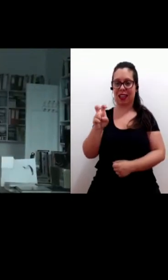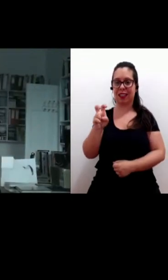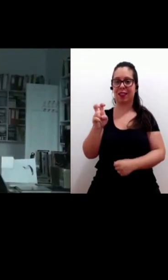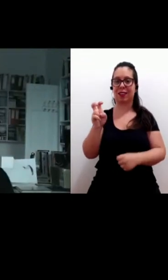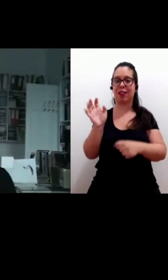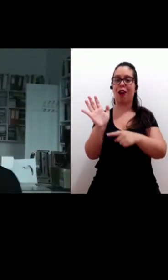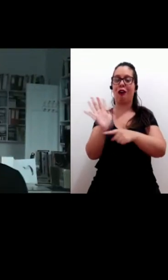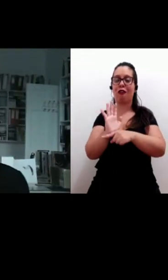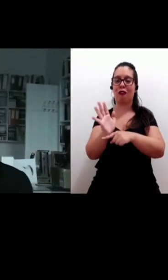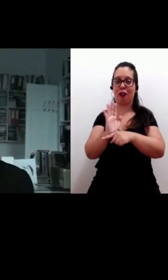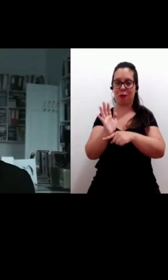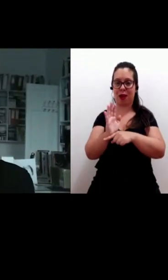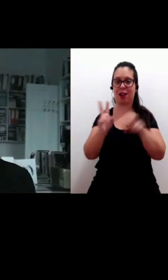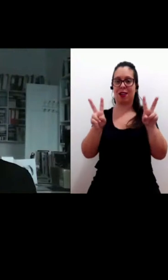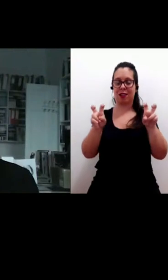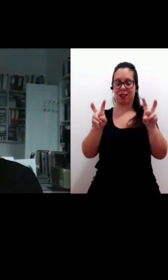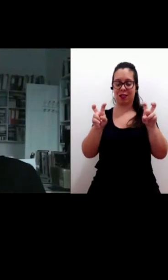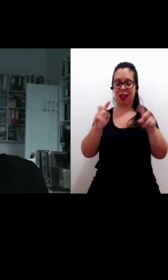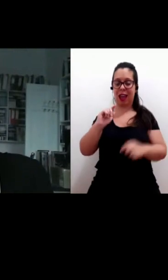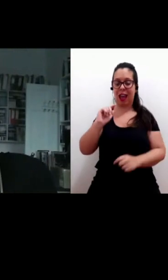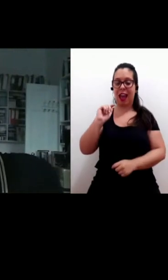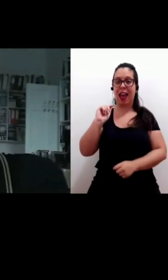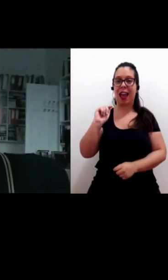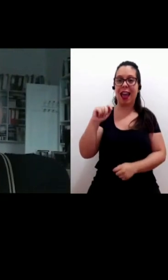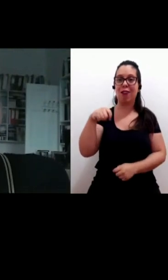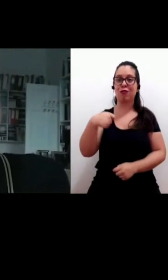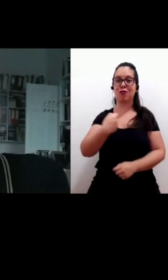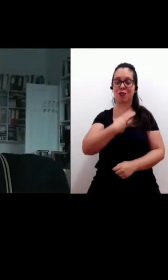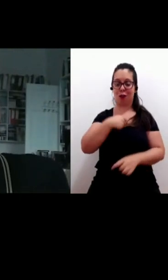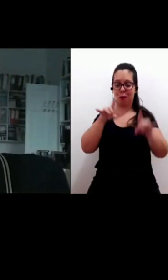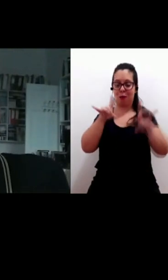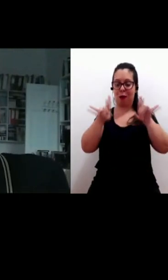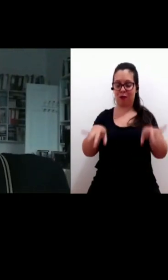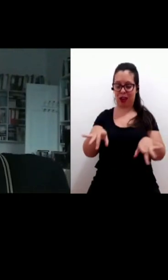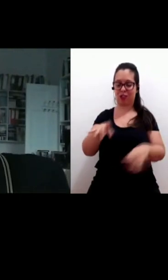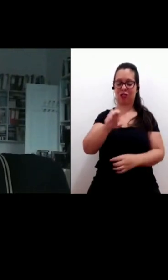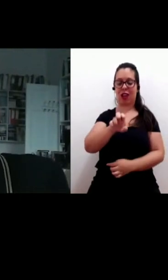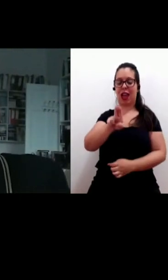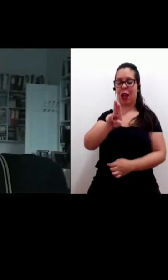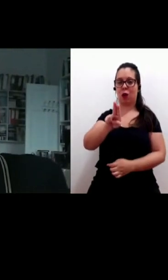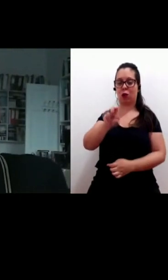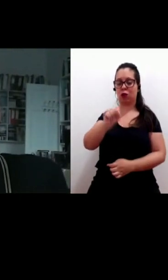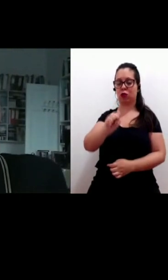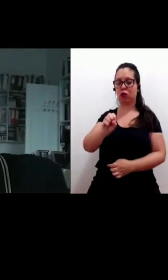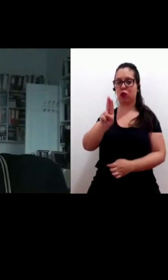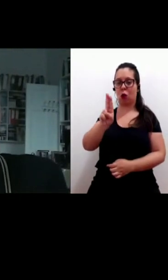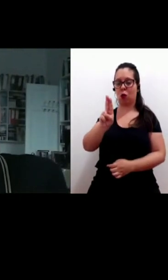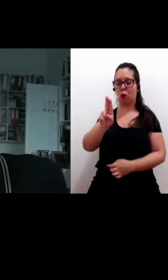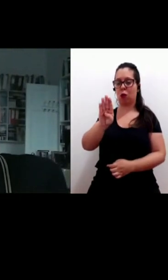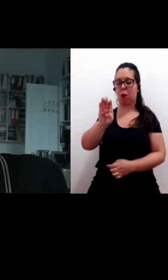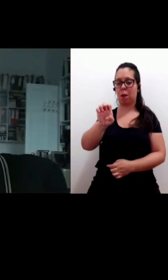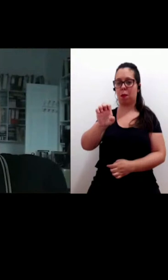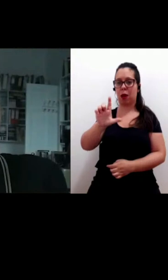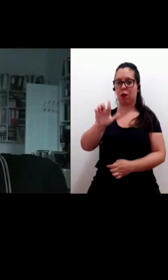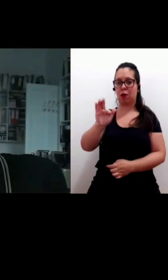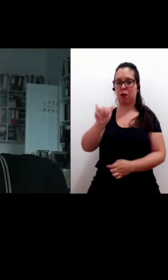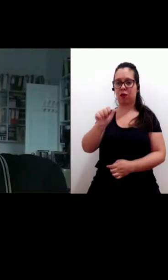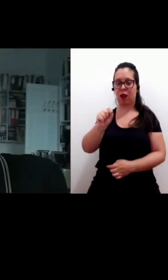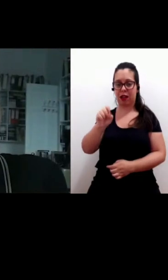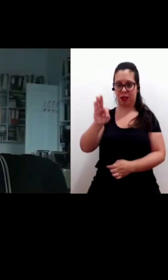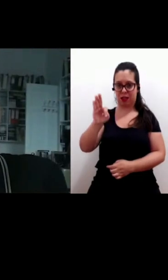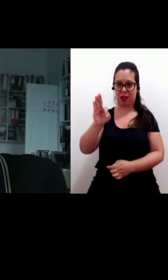called I Am Belfast with an actress called Elena Biren, saying that, I